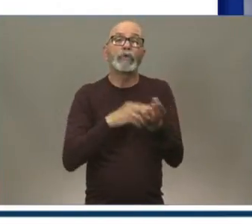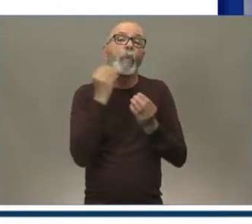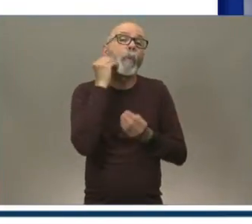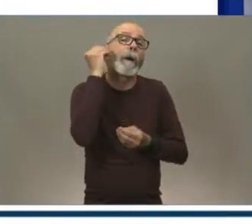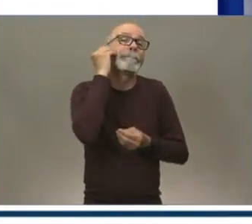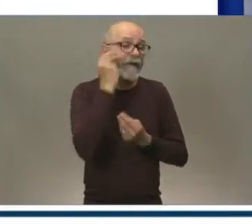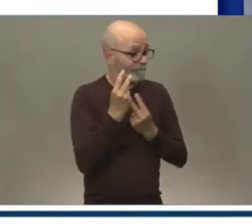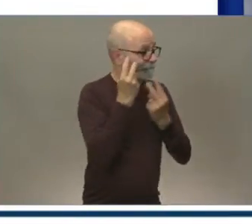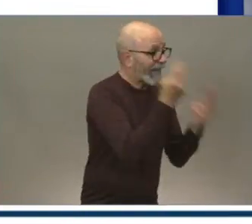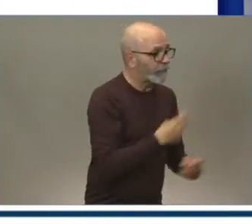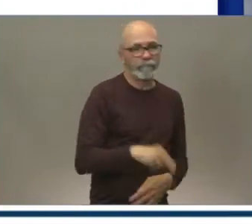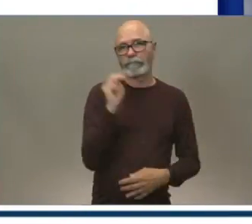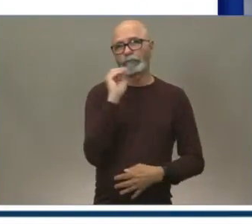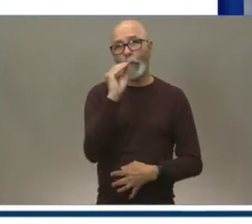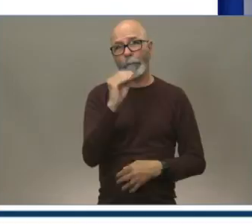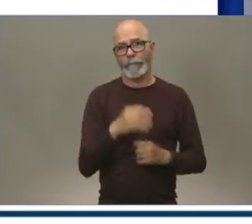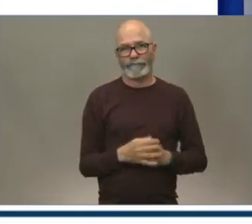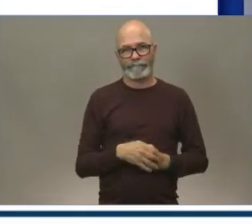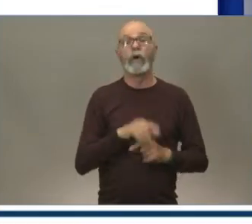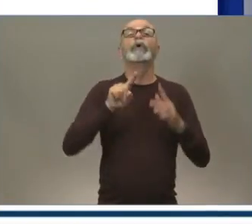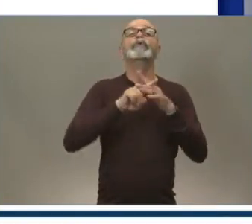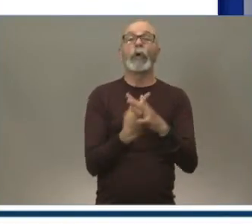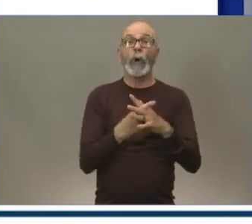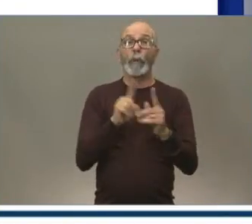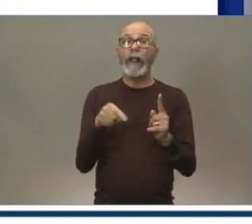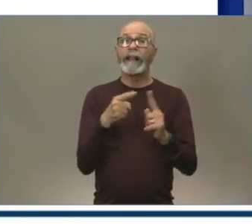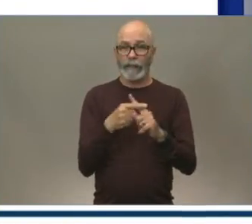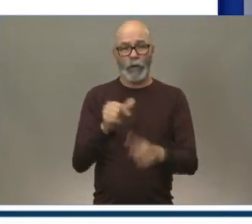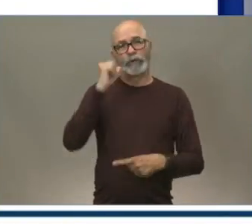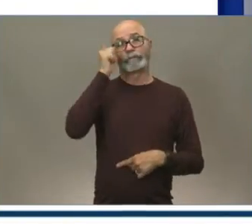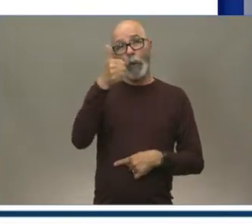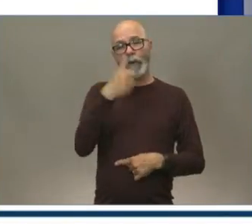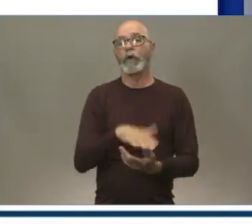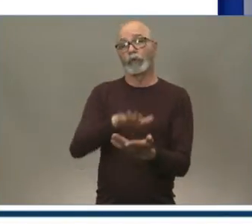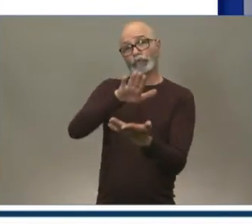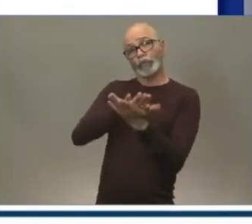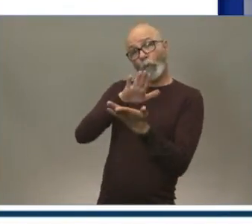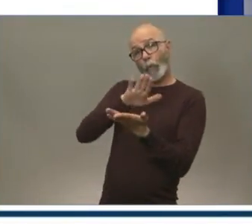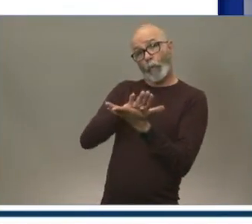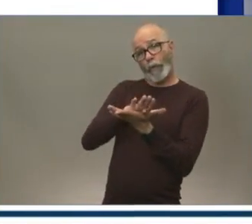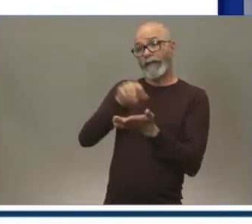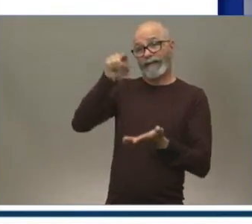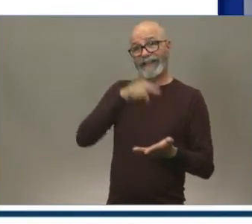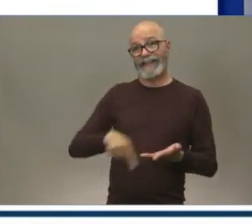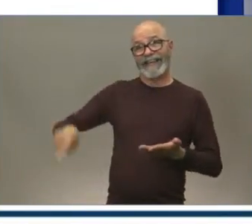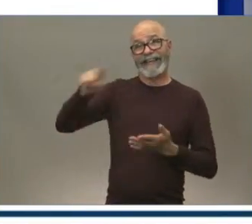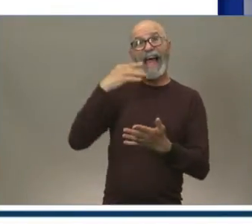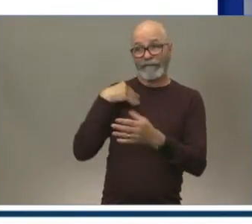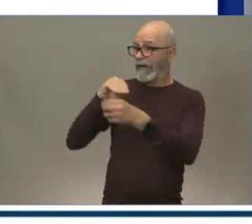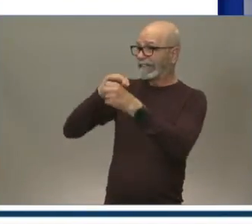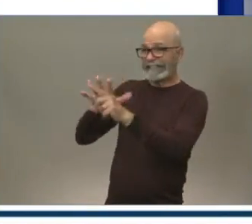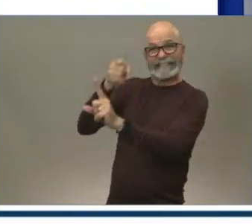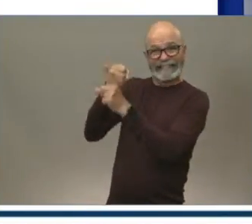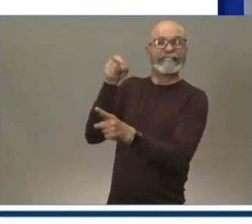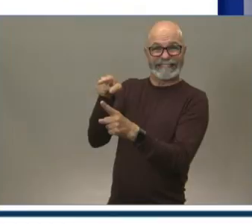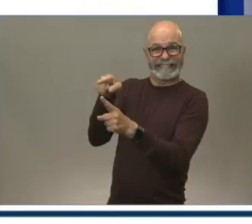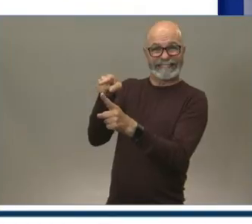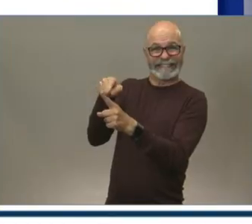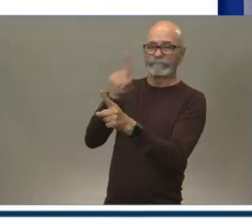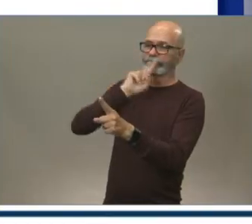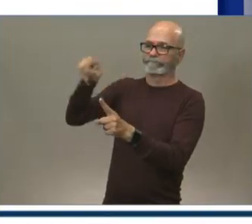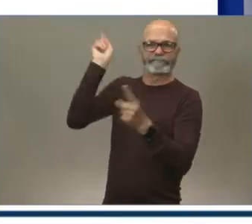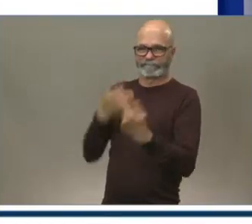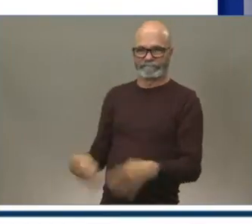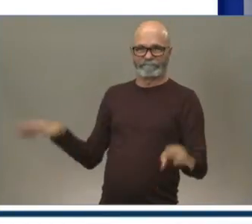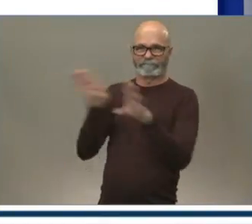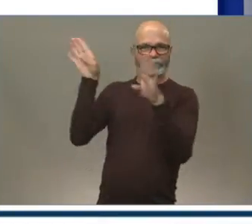Effective tomorrow, schools in our area of increased COVID activity will close to students and move to at-home learning for a 2-week